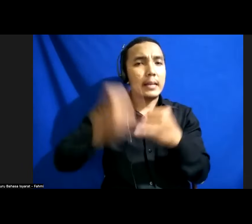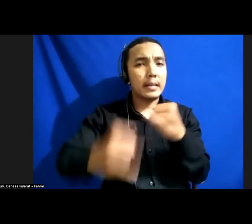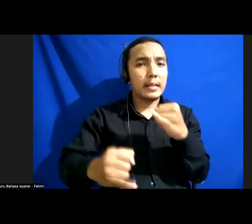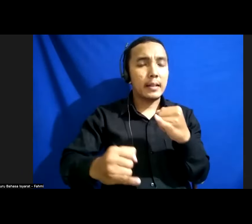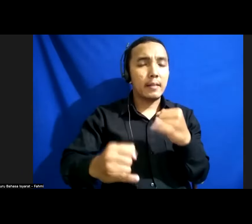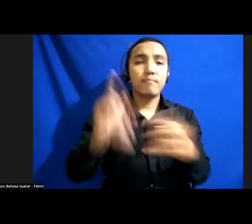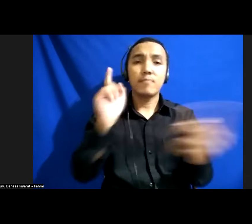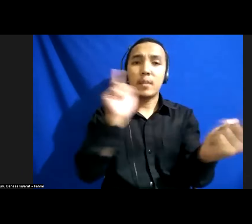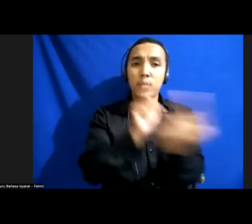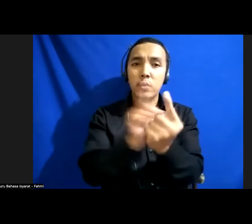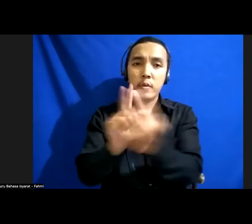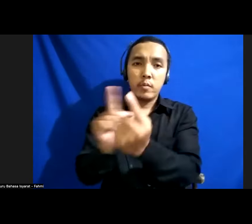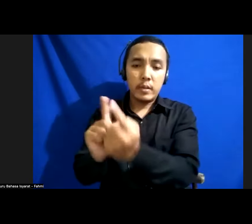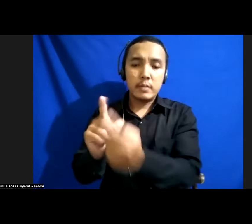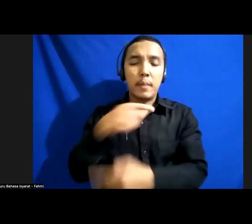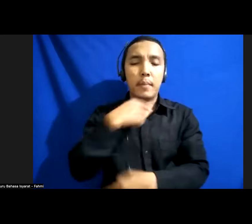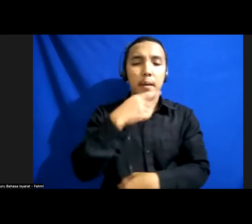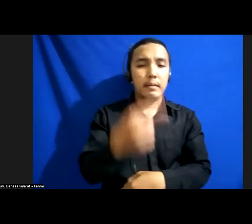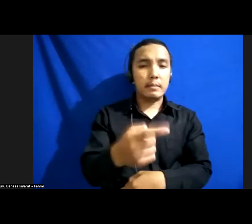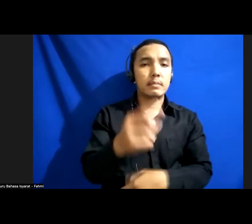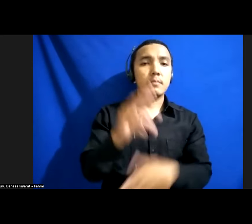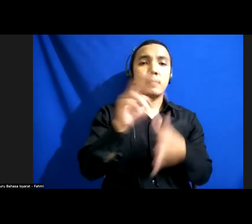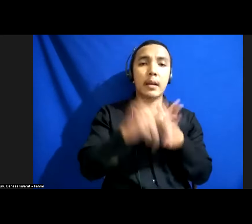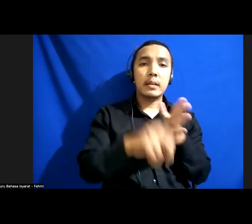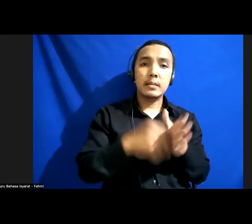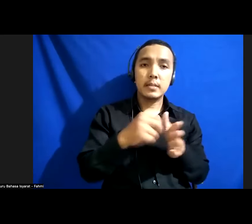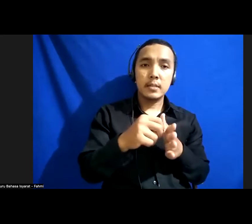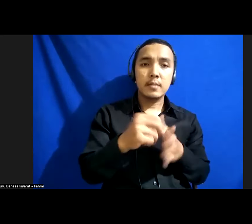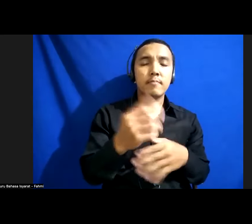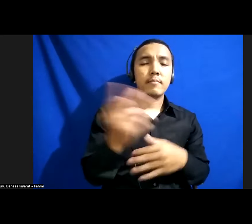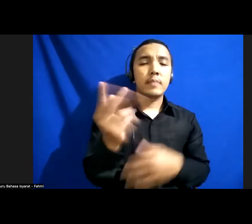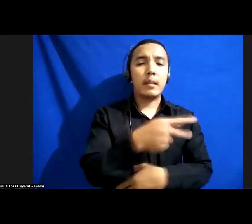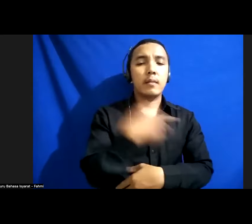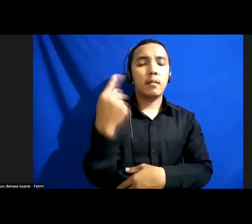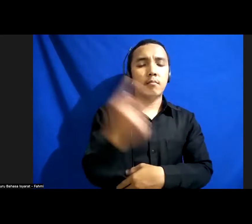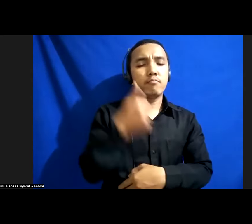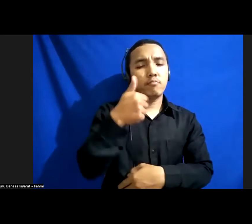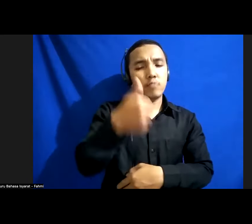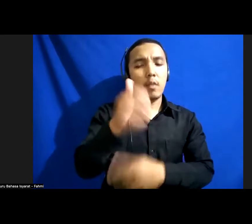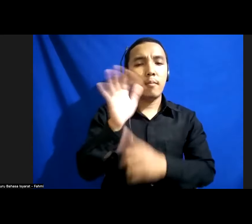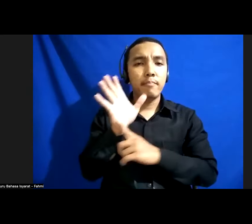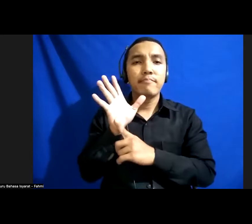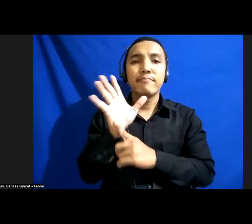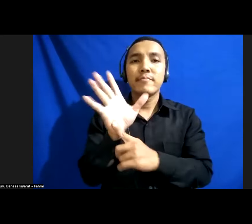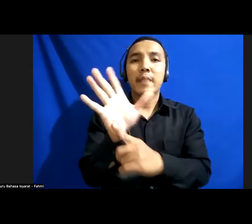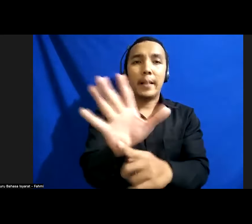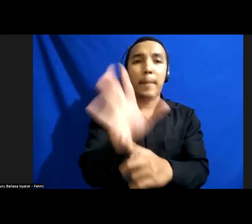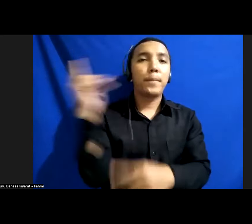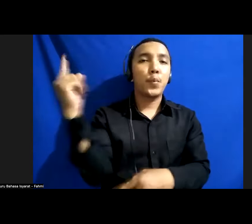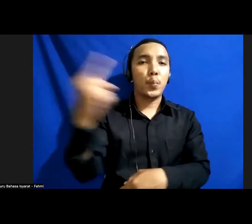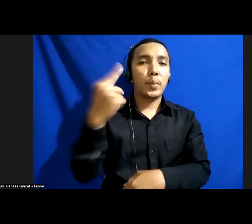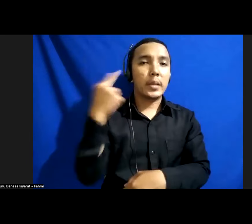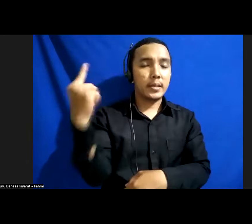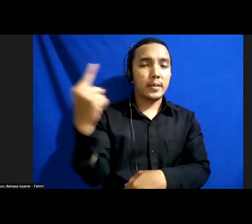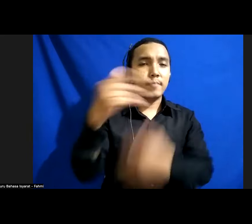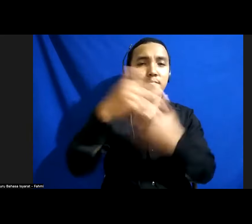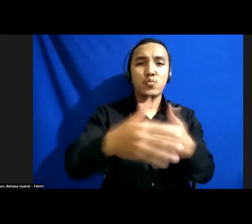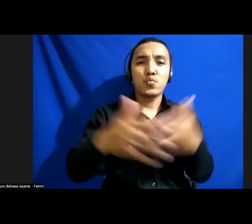cities, as well as the findings that will be delivered we will present to the public, and I hope that this will be